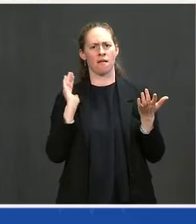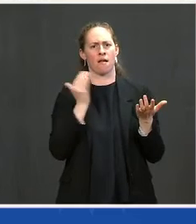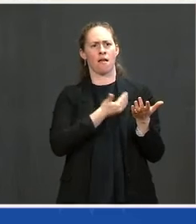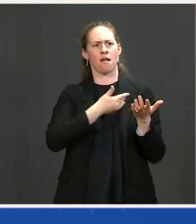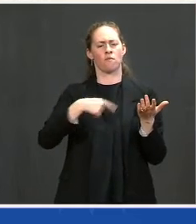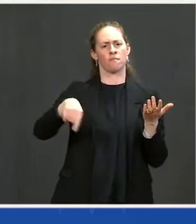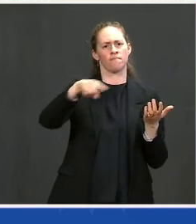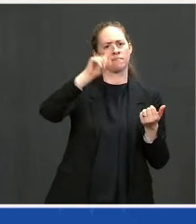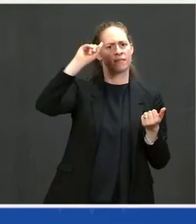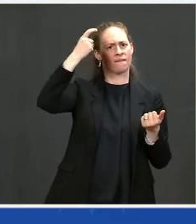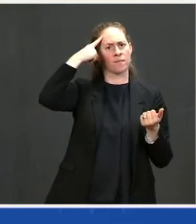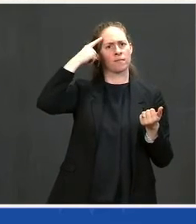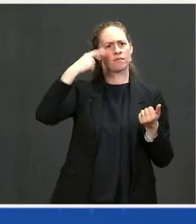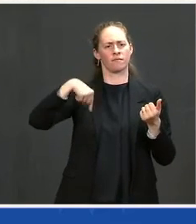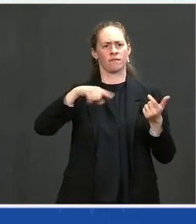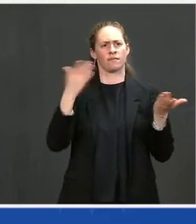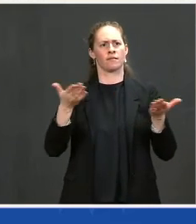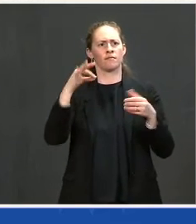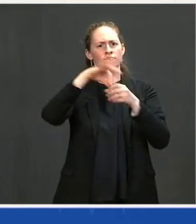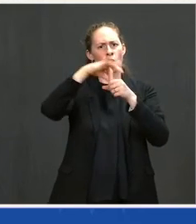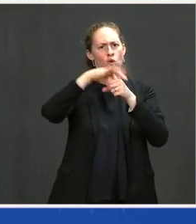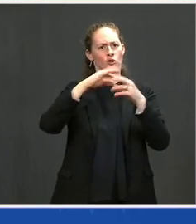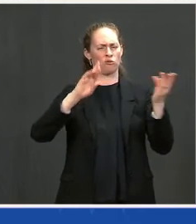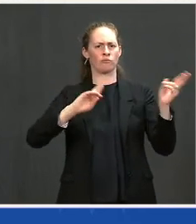to speak, to compete.